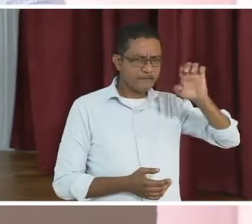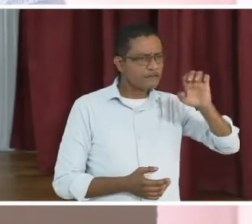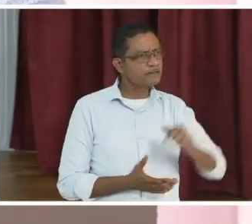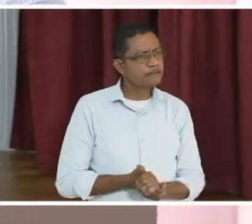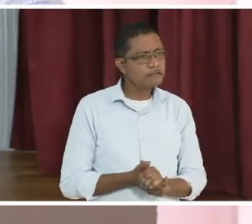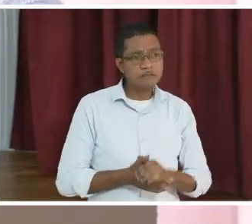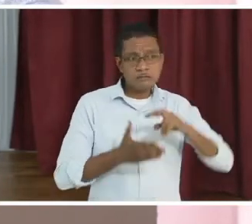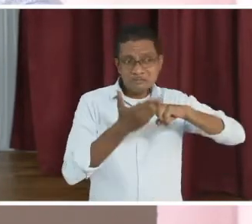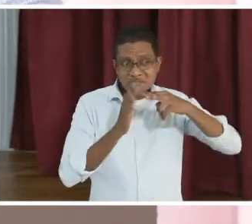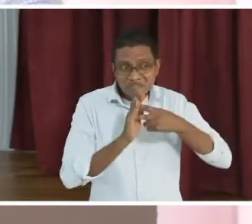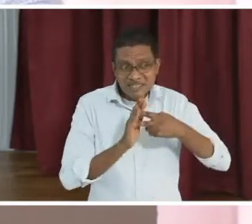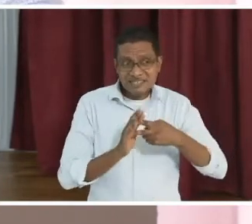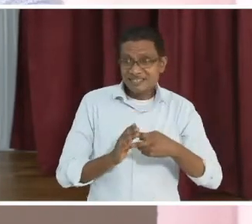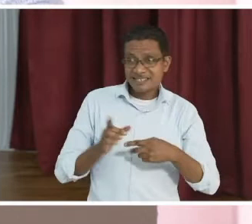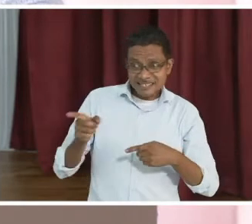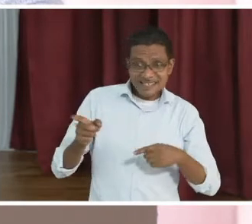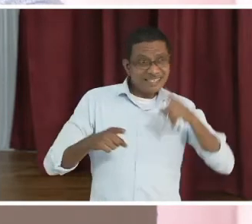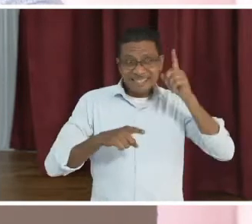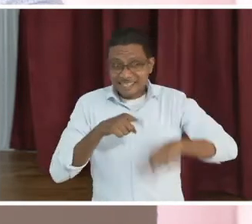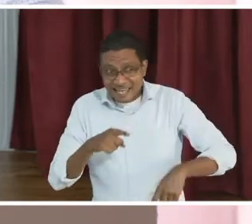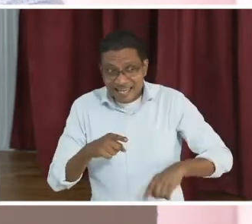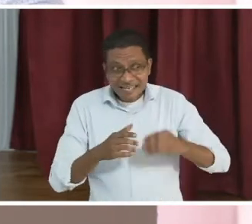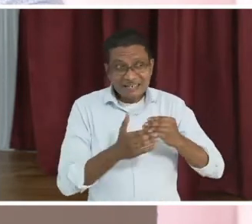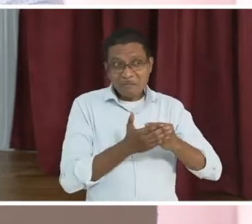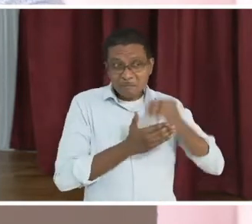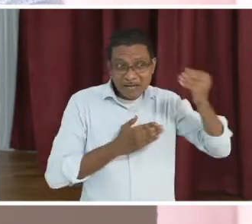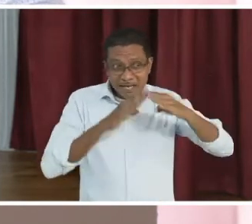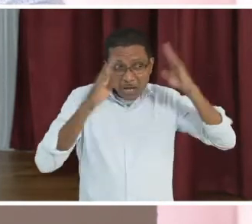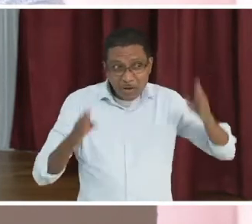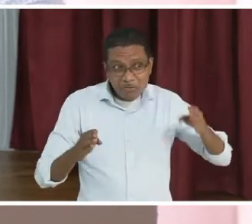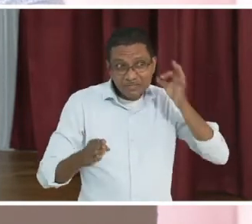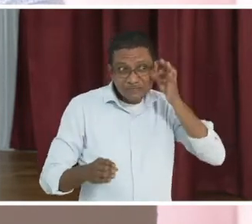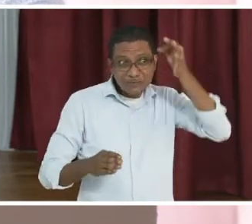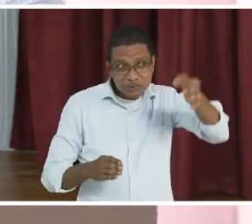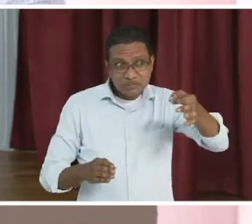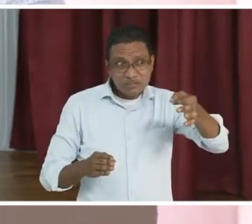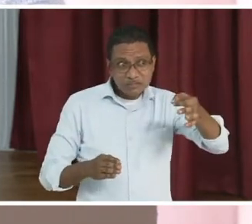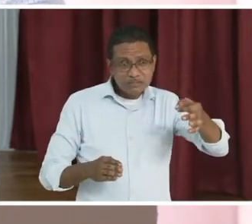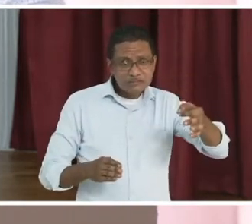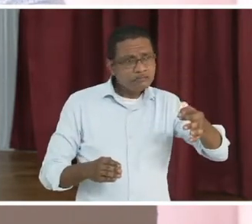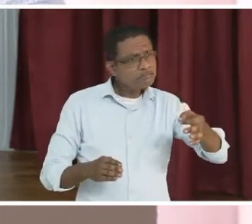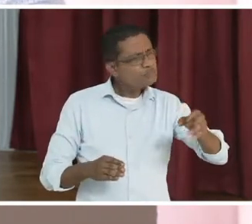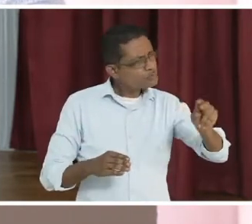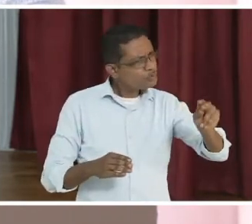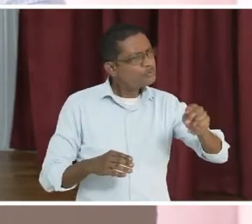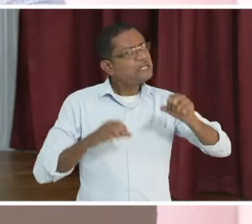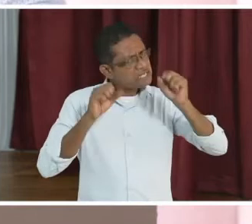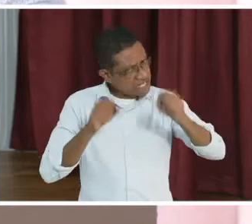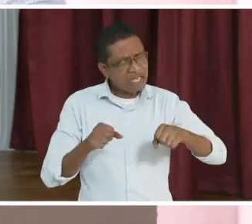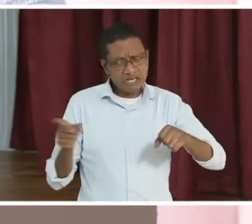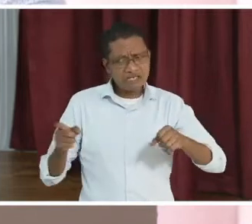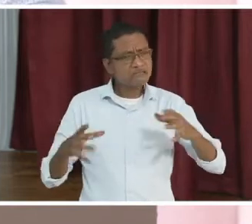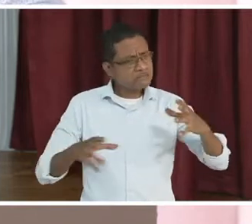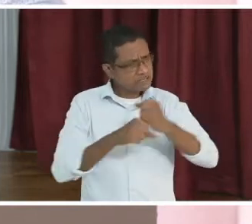that the client cannot purchase and become a homeowner in future, because they are provided with the opportunity. The